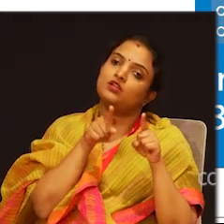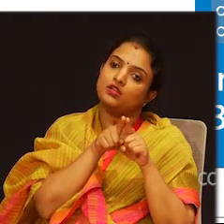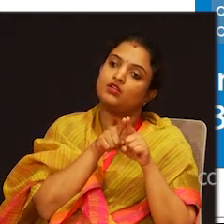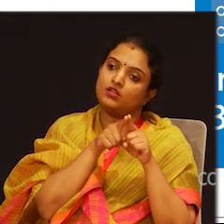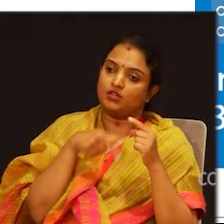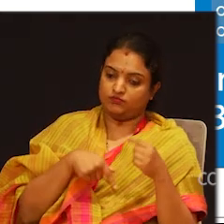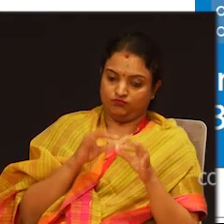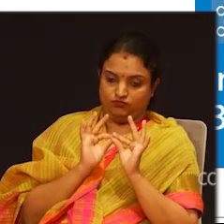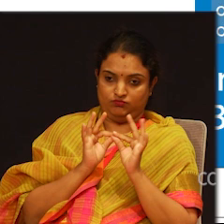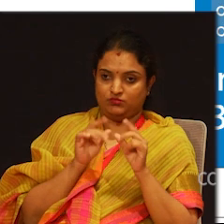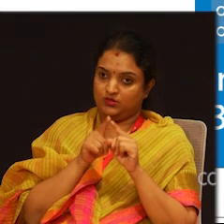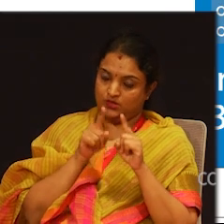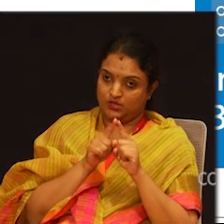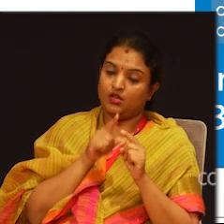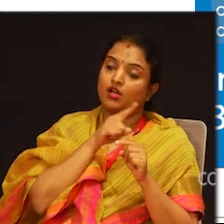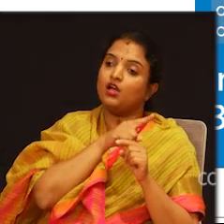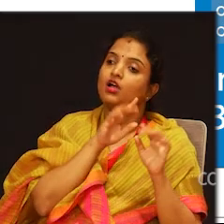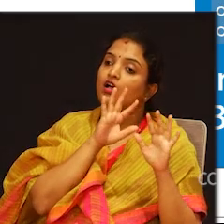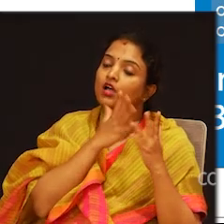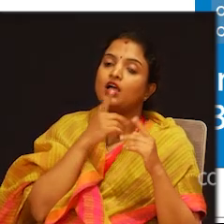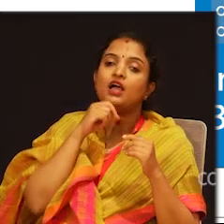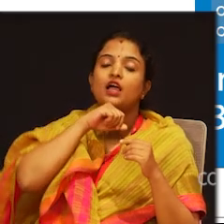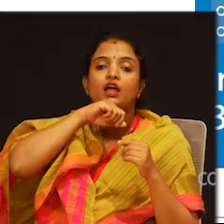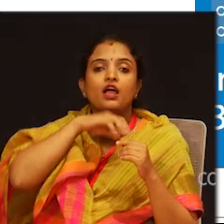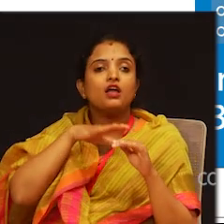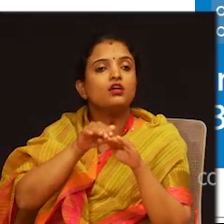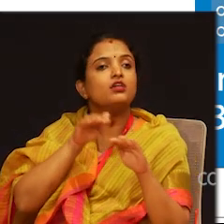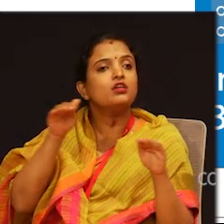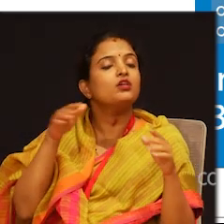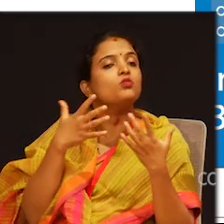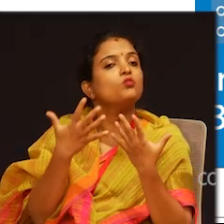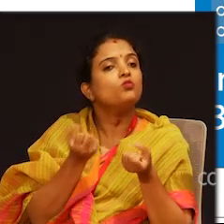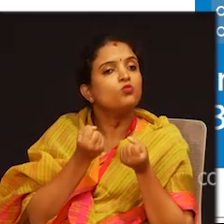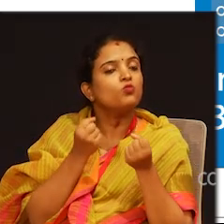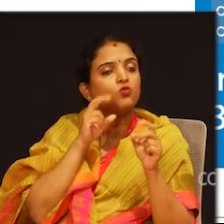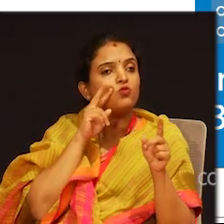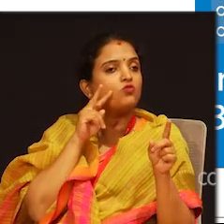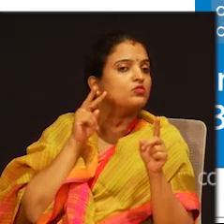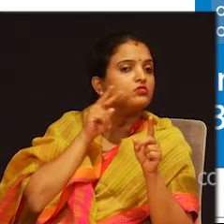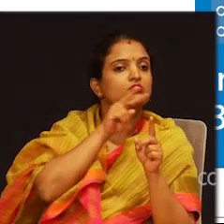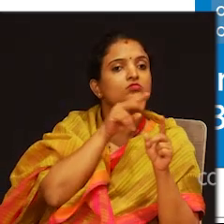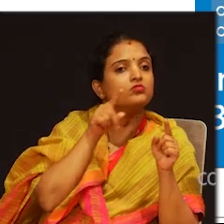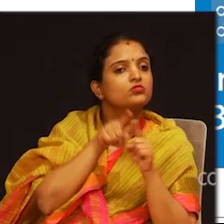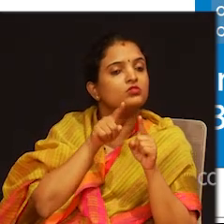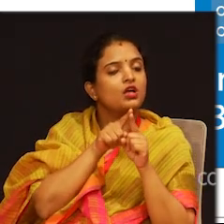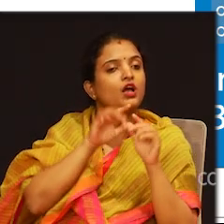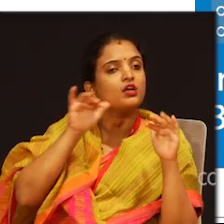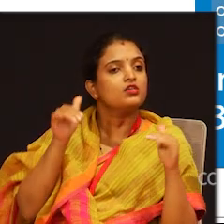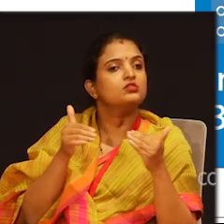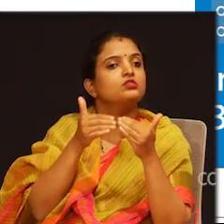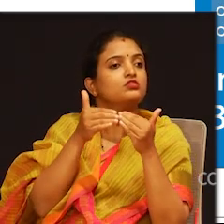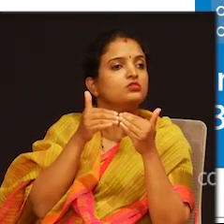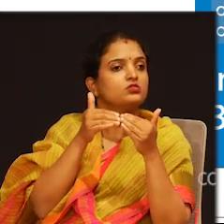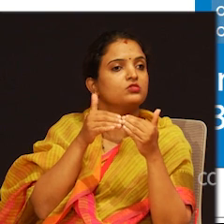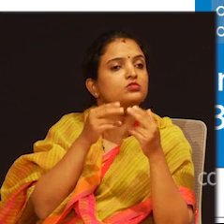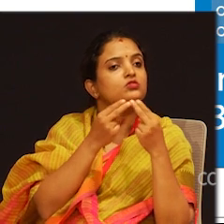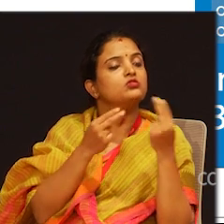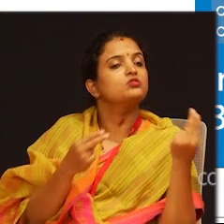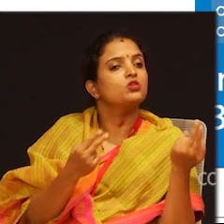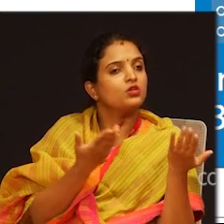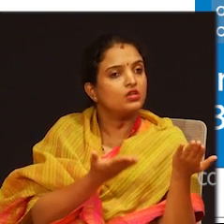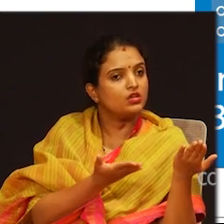here are giving, which young children could read, could view as an introduction to the